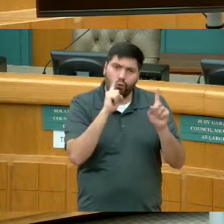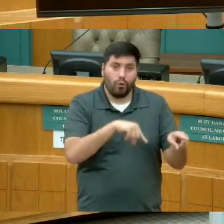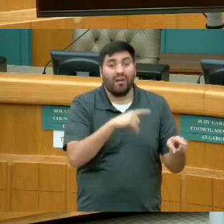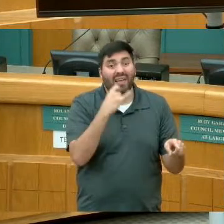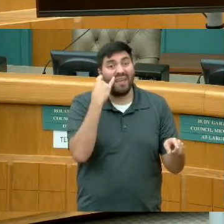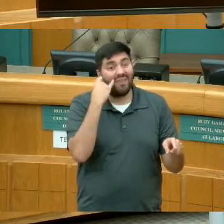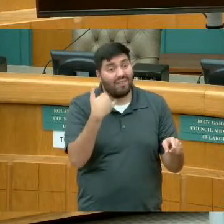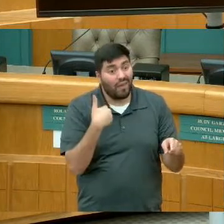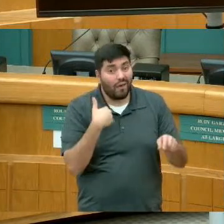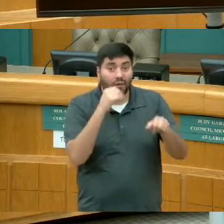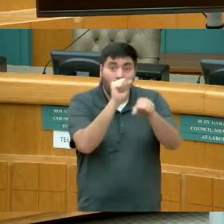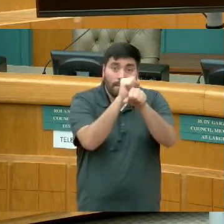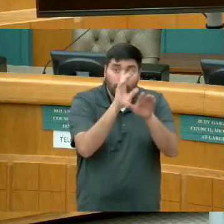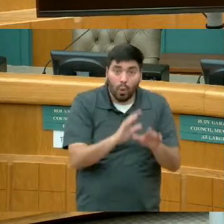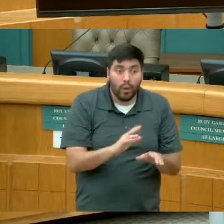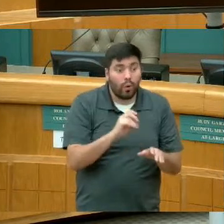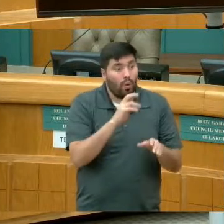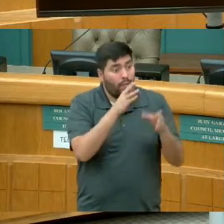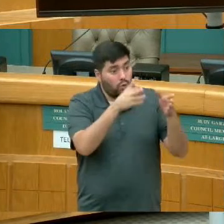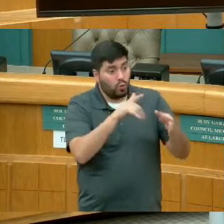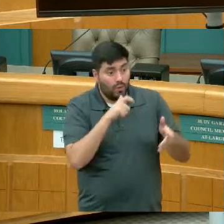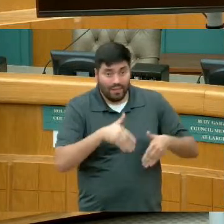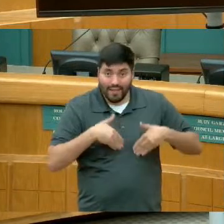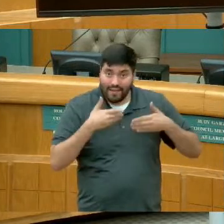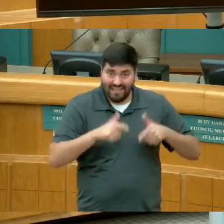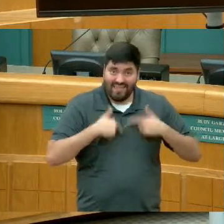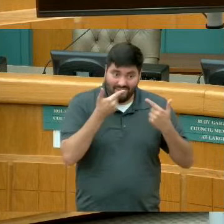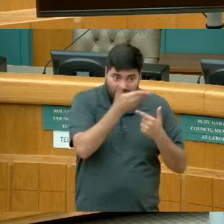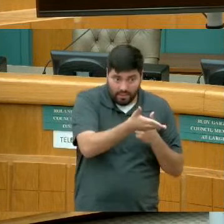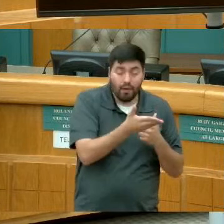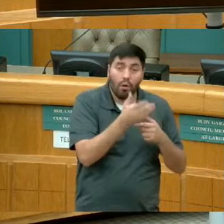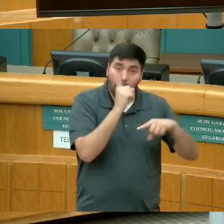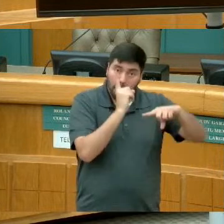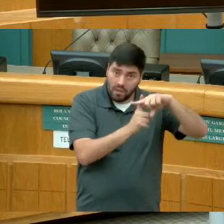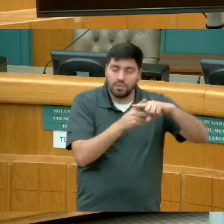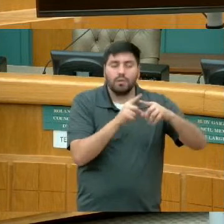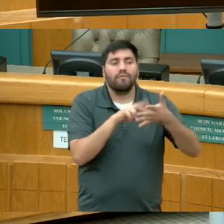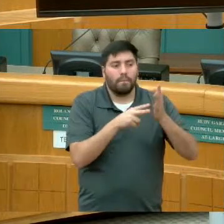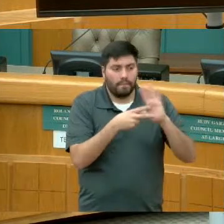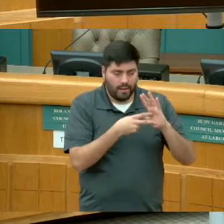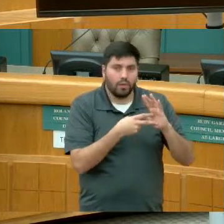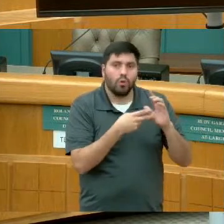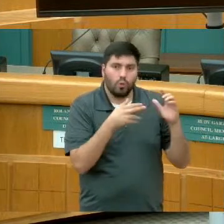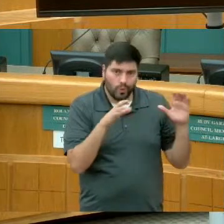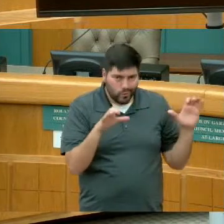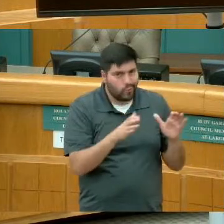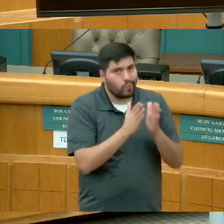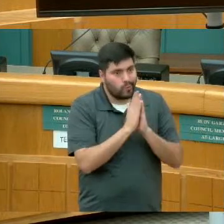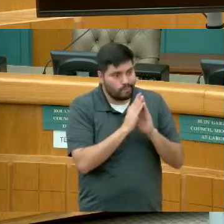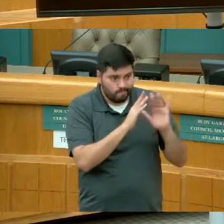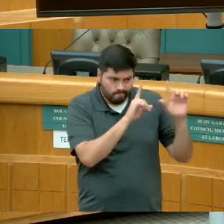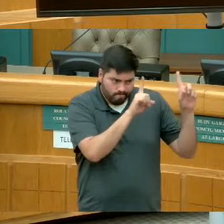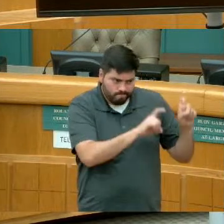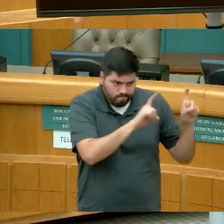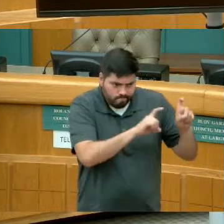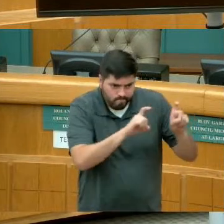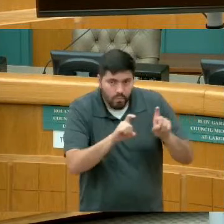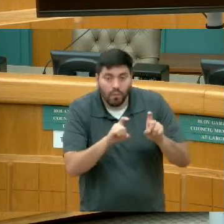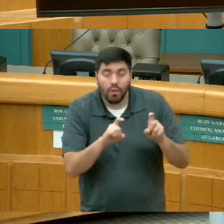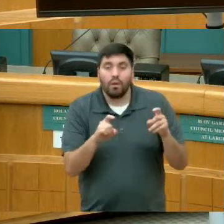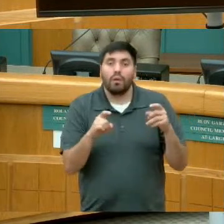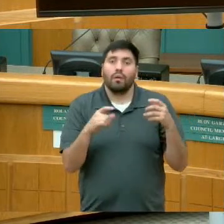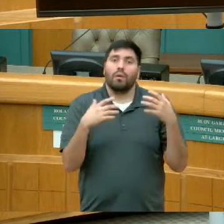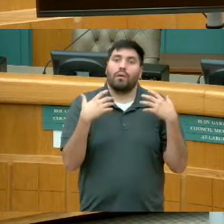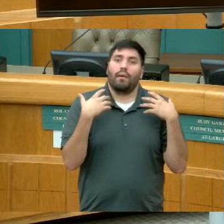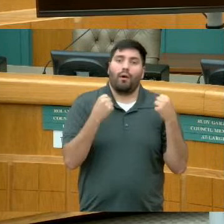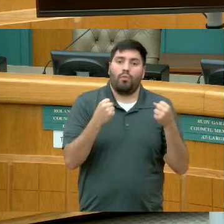order. Anytime they have an employee or a resident that's positive, we do a STAR request basically for them, and then Health